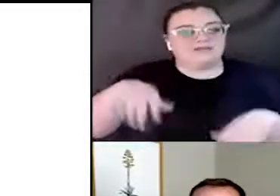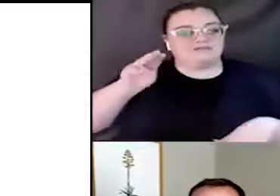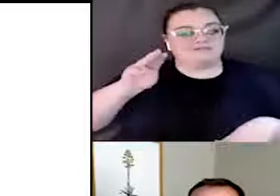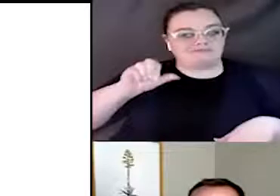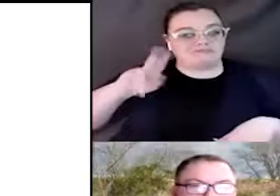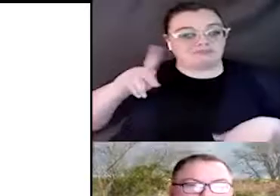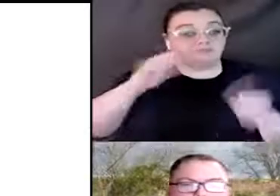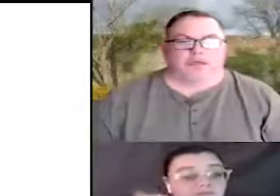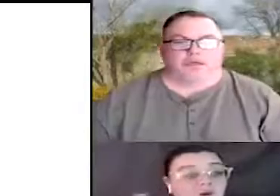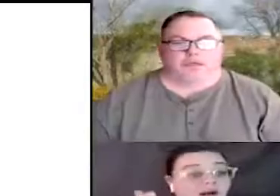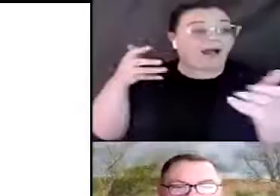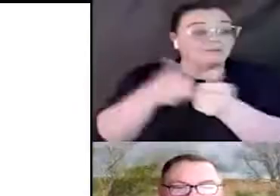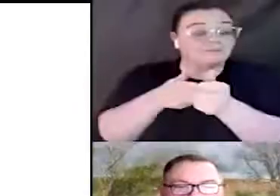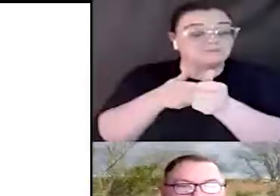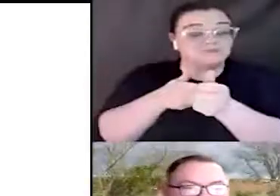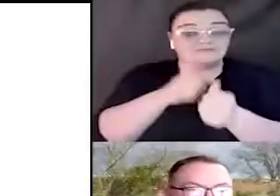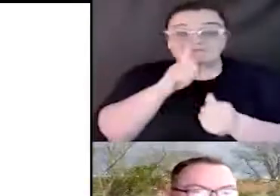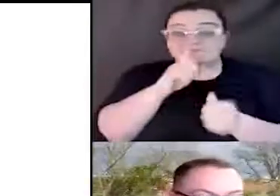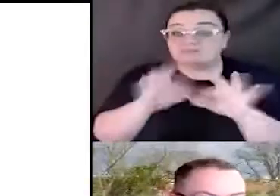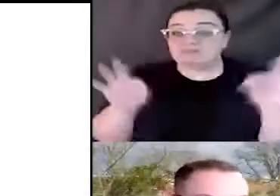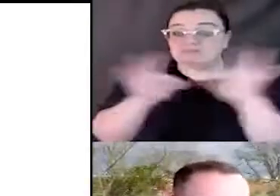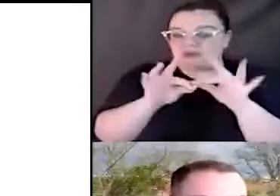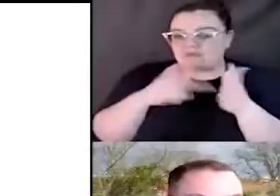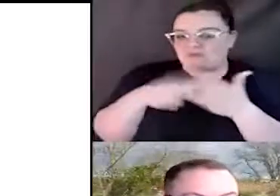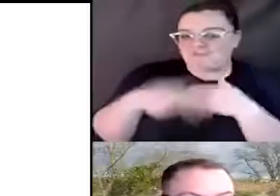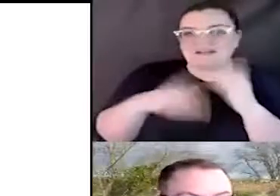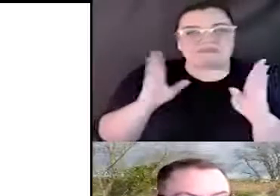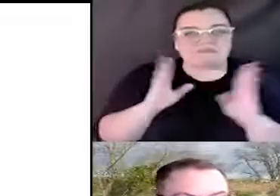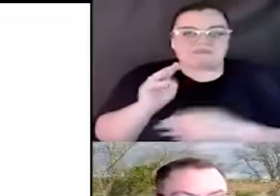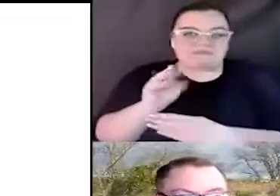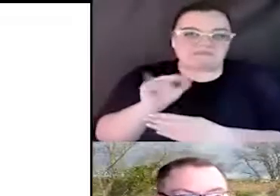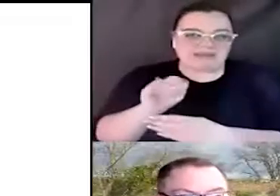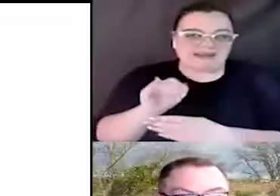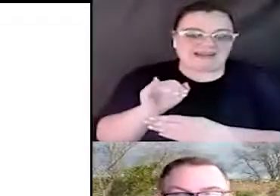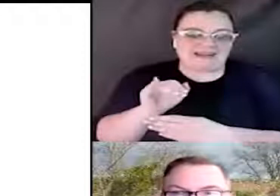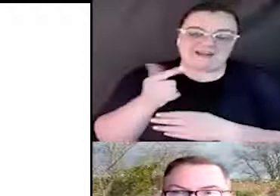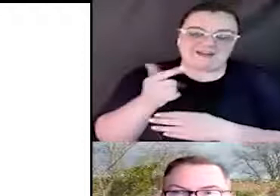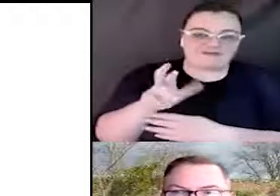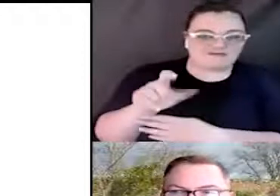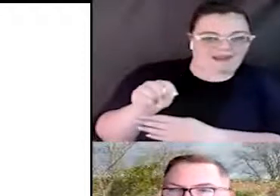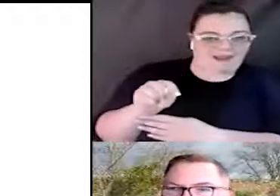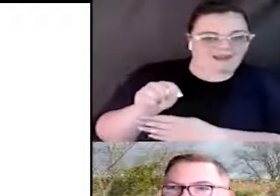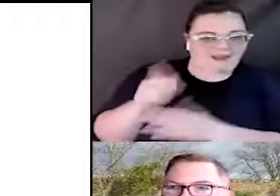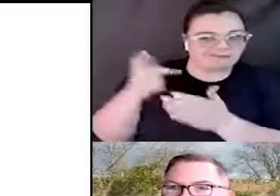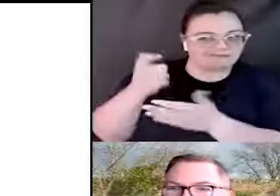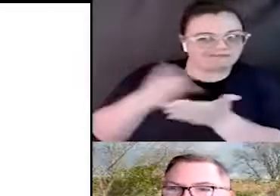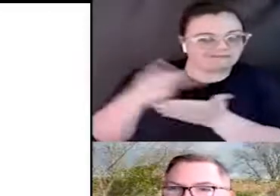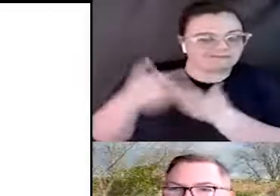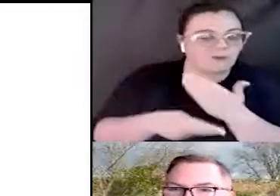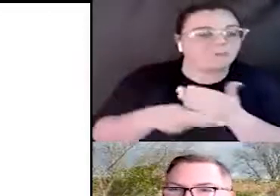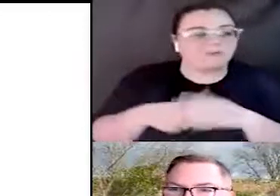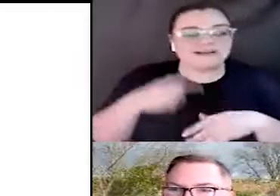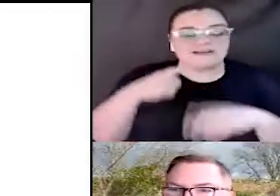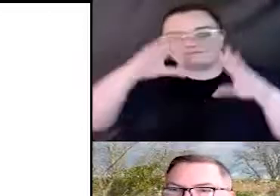update on this very important program, the MiniGrant Program, which the ECA supports, which advances very smart tactical investments in our